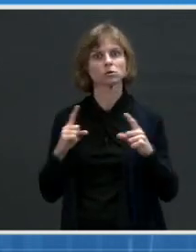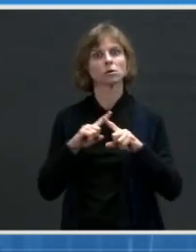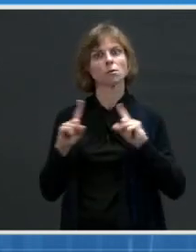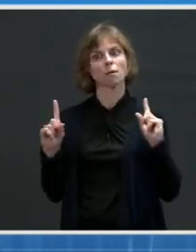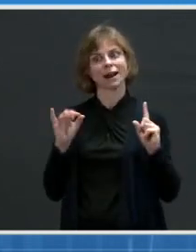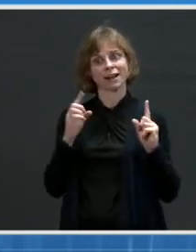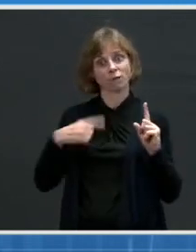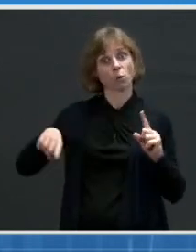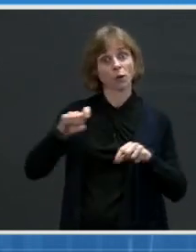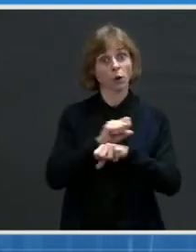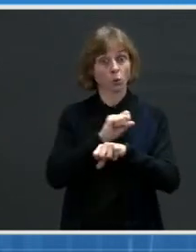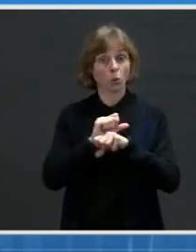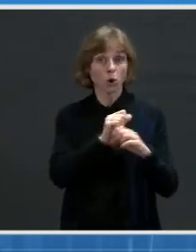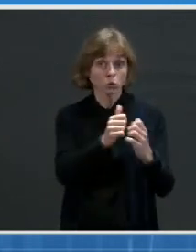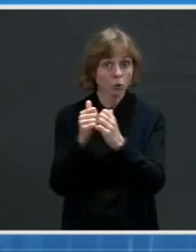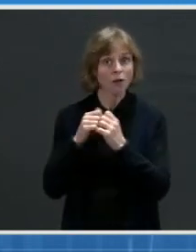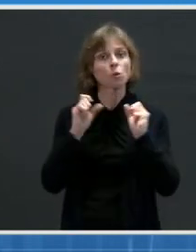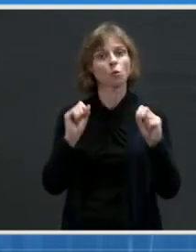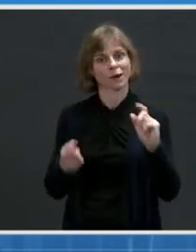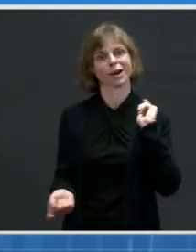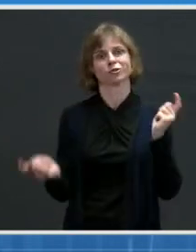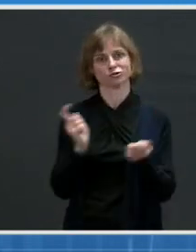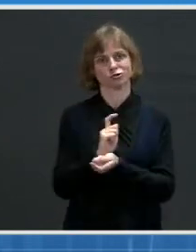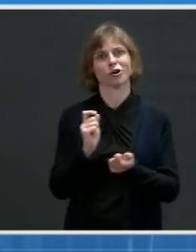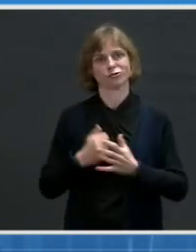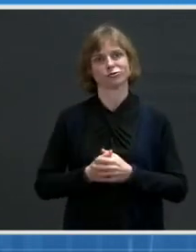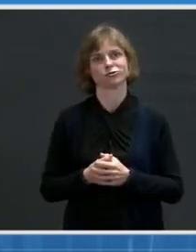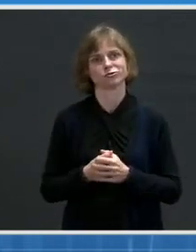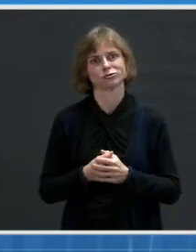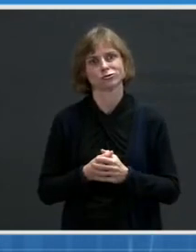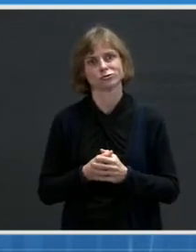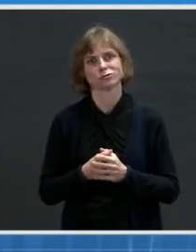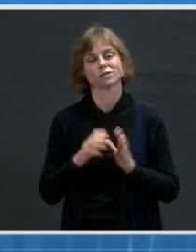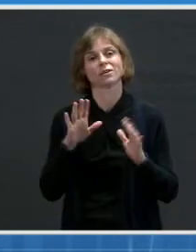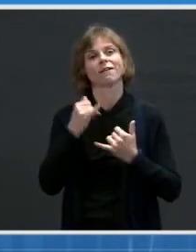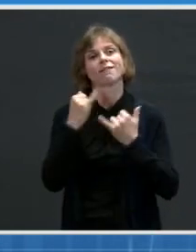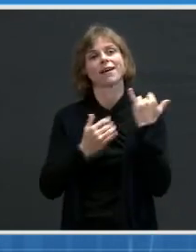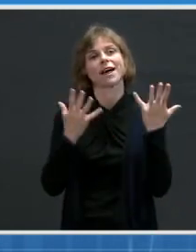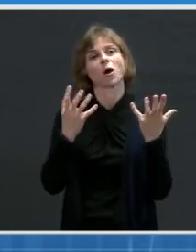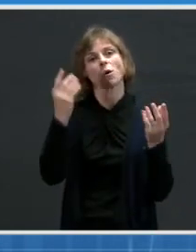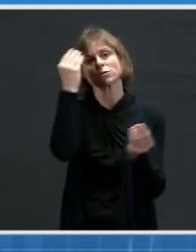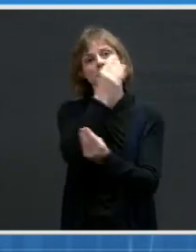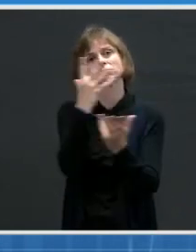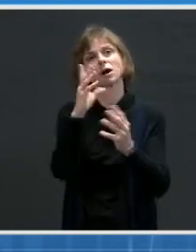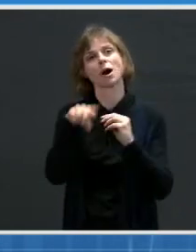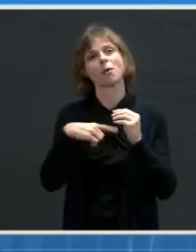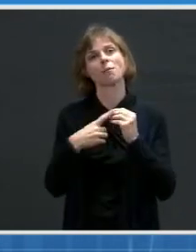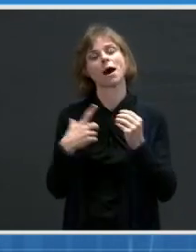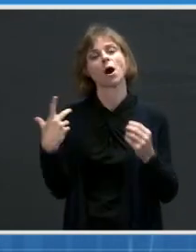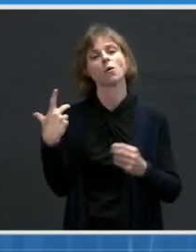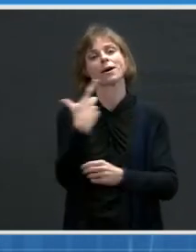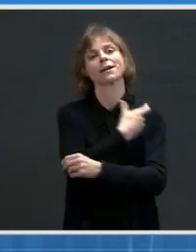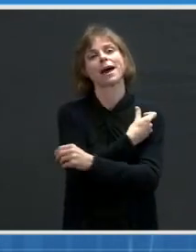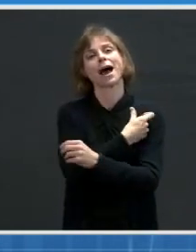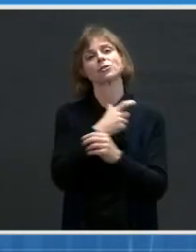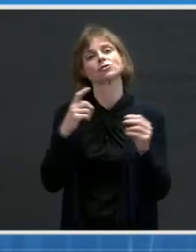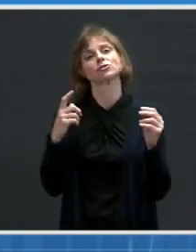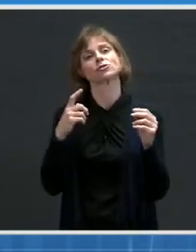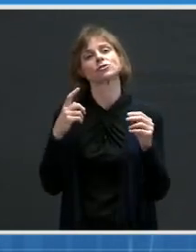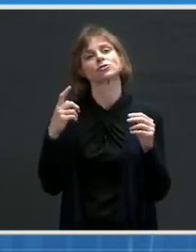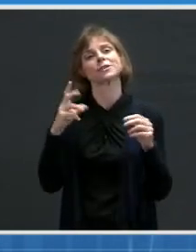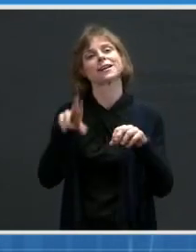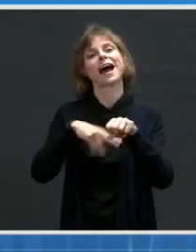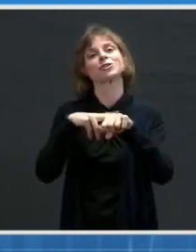turn the tide. Finally, I want to share some news about our virtual National Vaccine Forum that kicked off this morning.